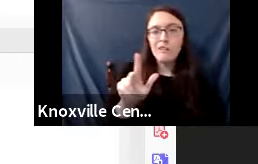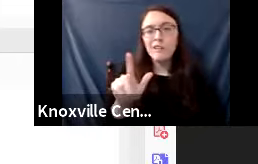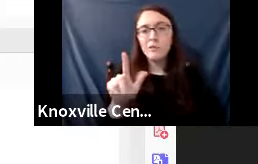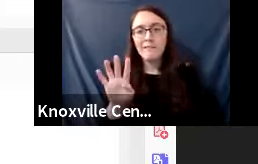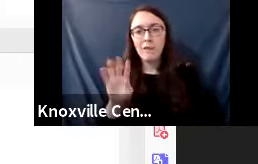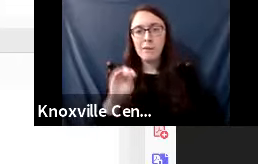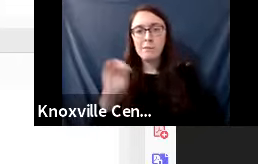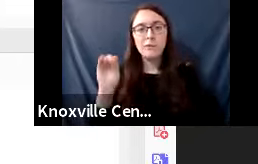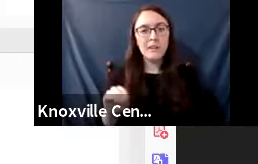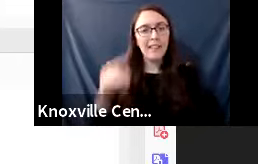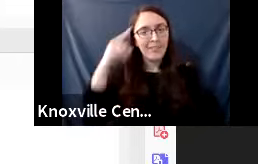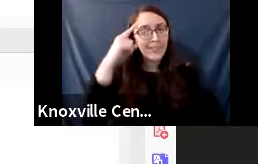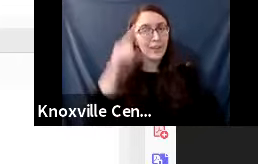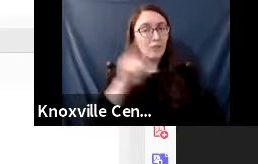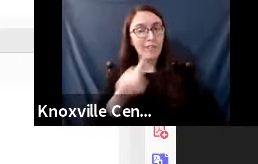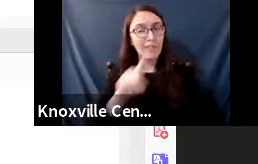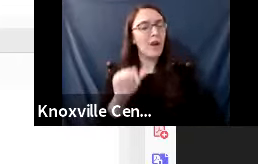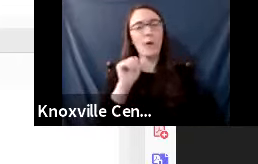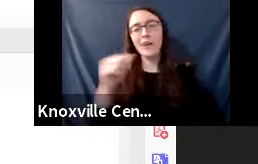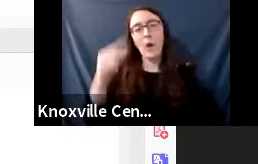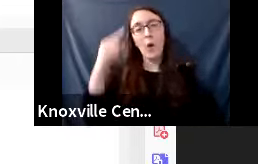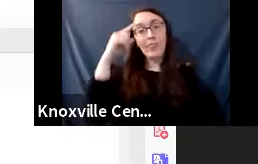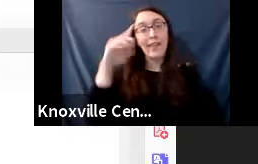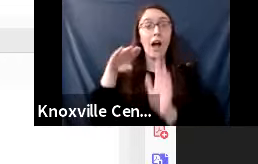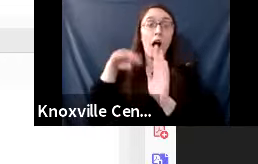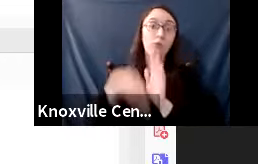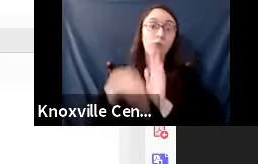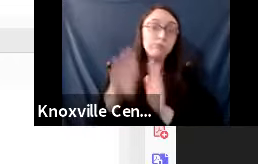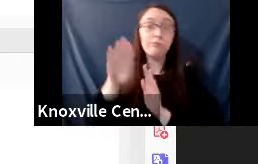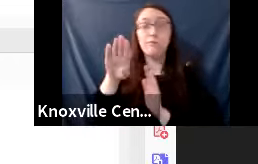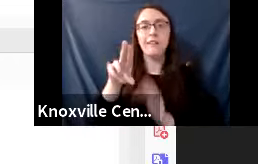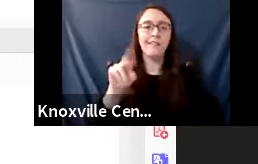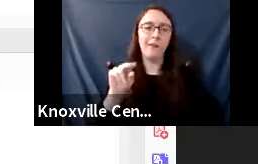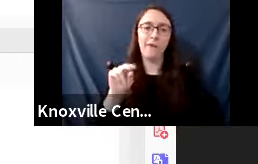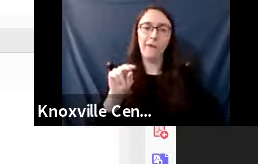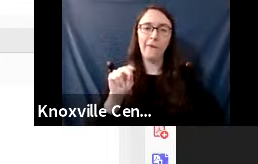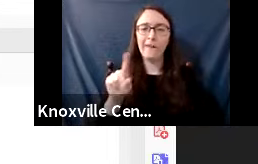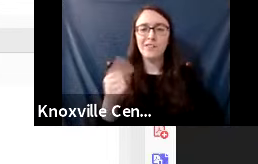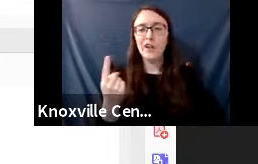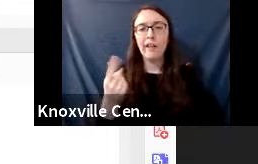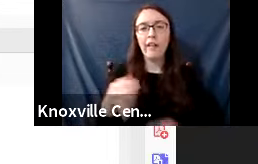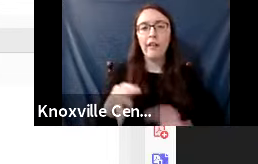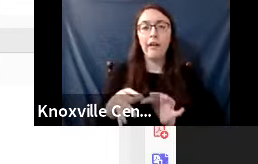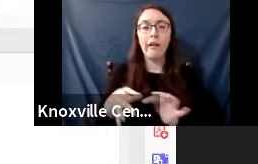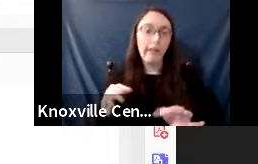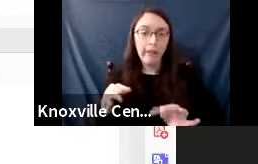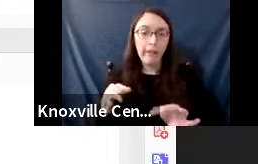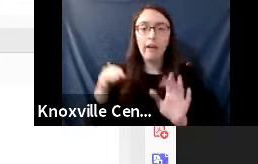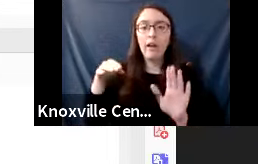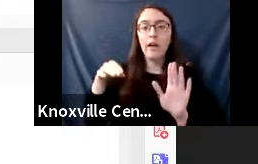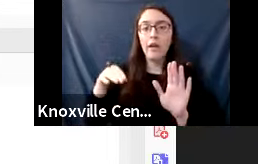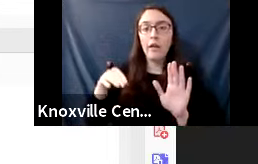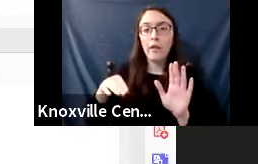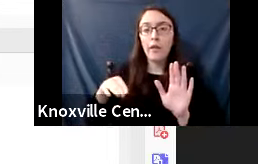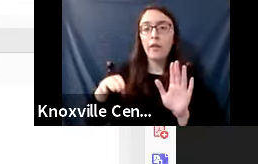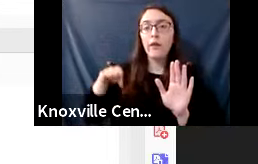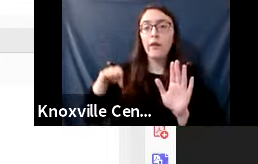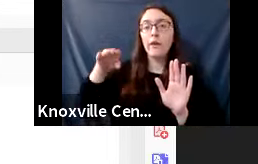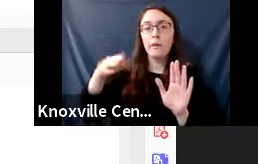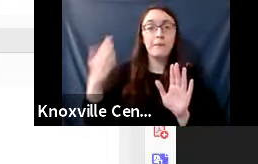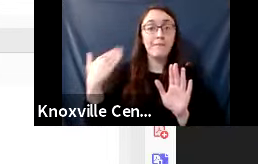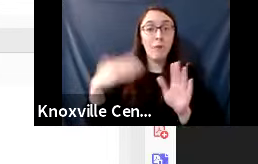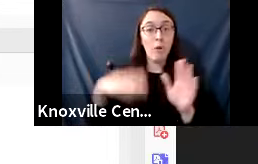don't necessarily think that it dropped and came back up. It probably has been just a little bit of a slower drop from that peak of